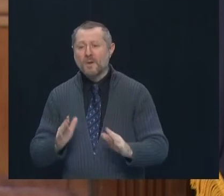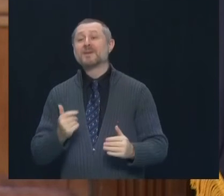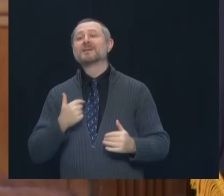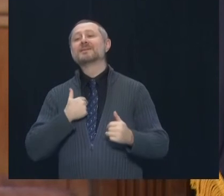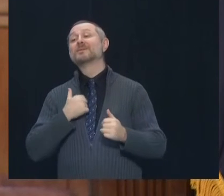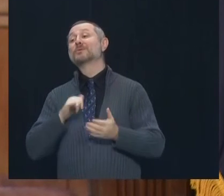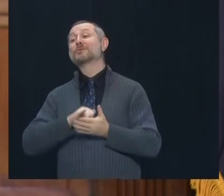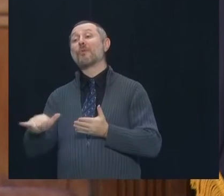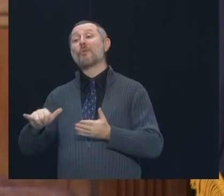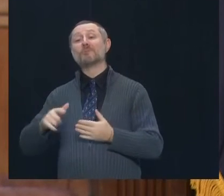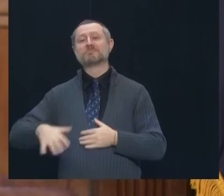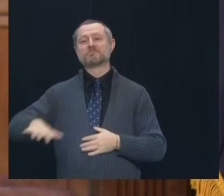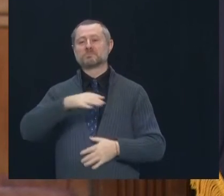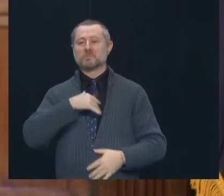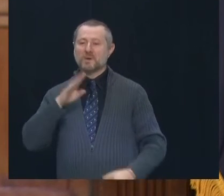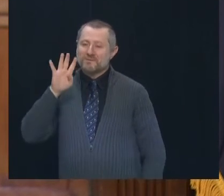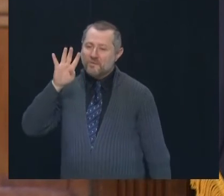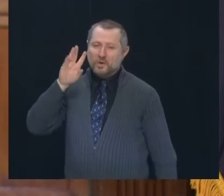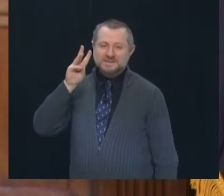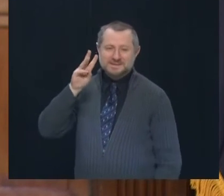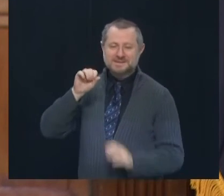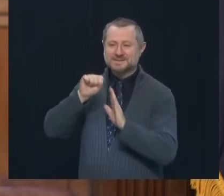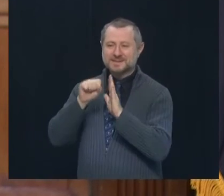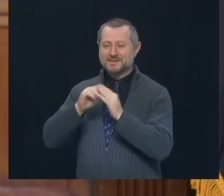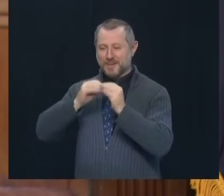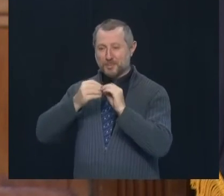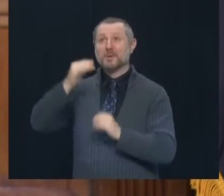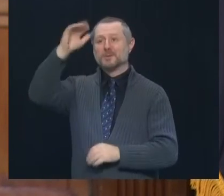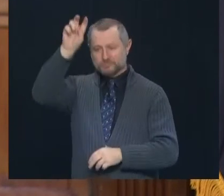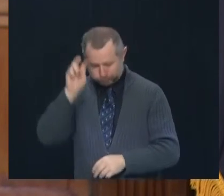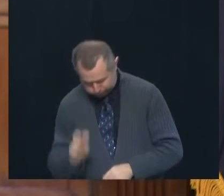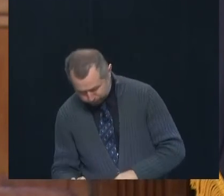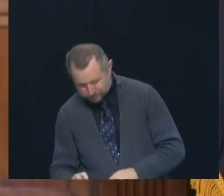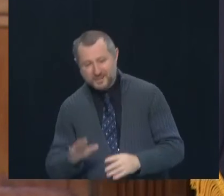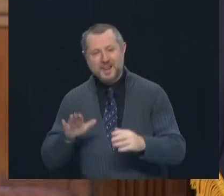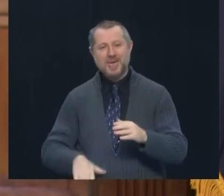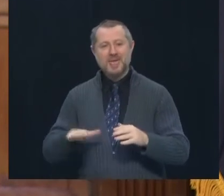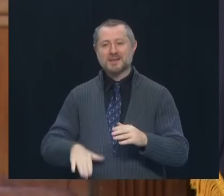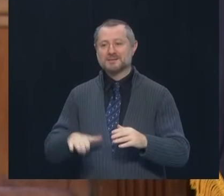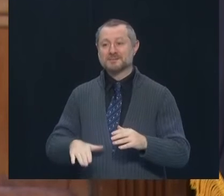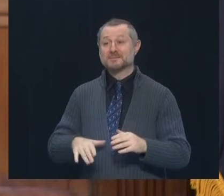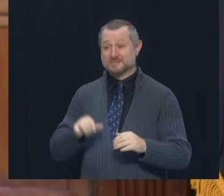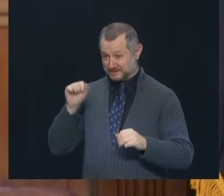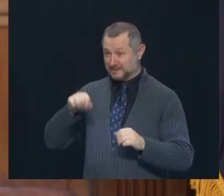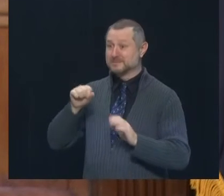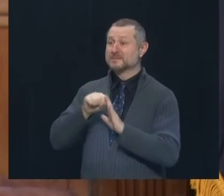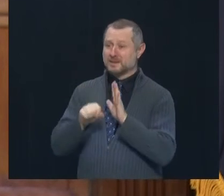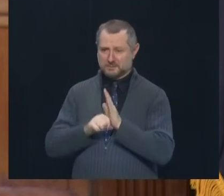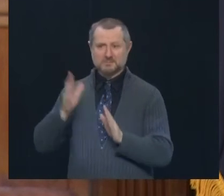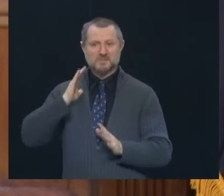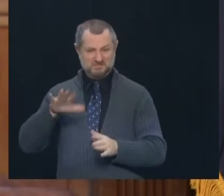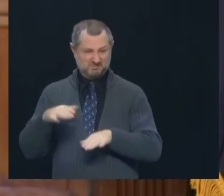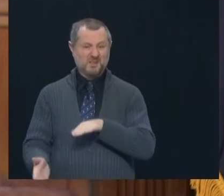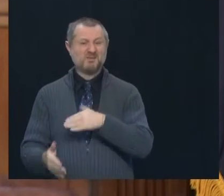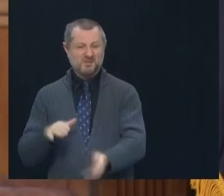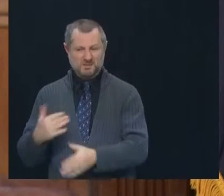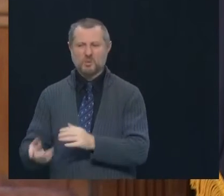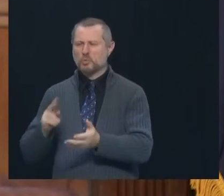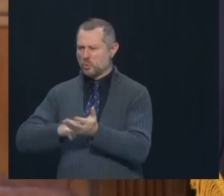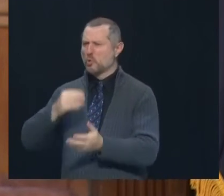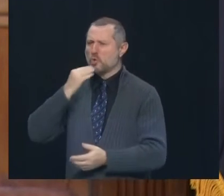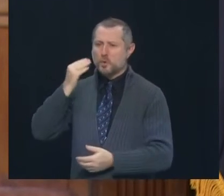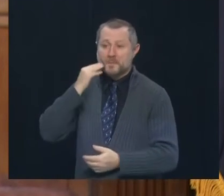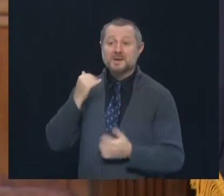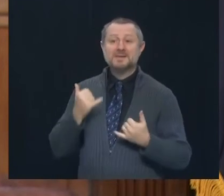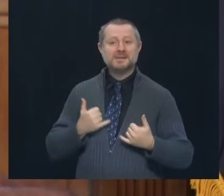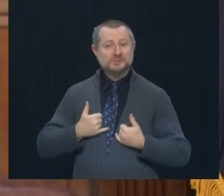50. Yes, people died in nursing homes. People are continuing to die in nursing homes. As we go forward,